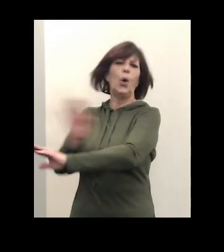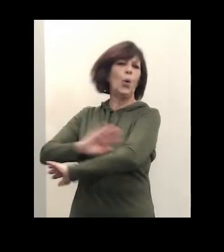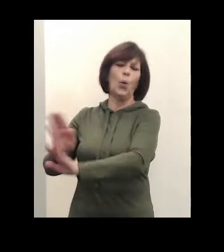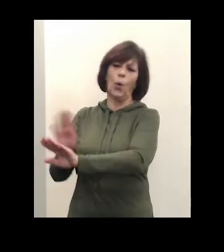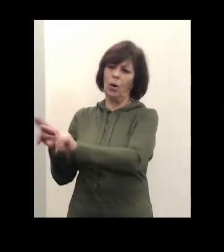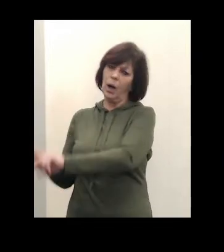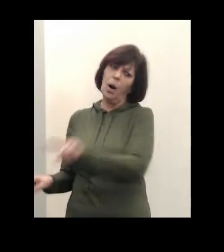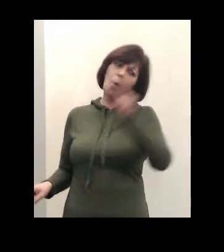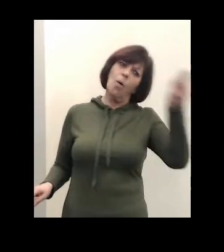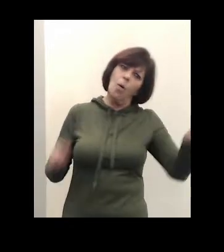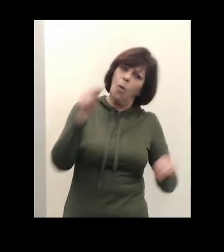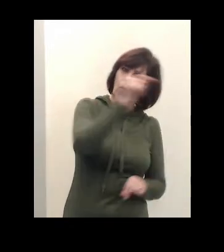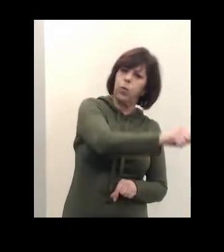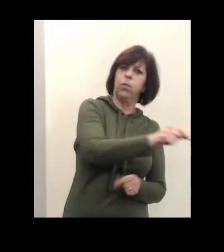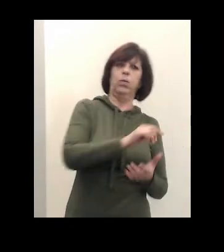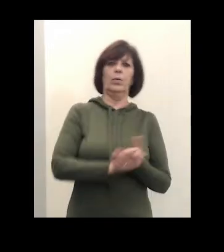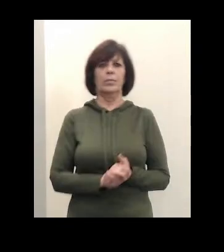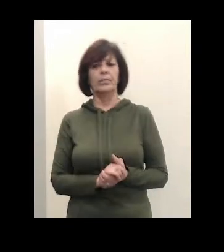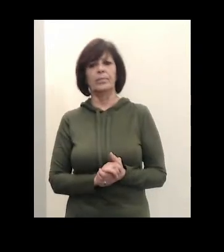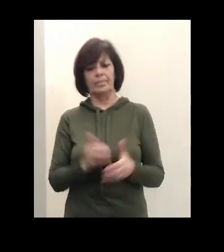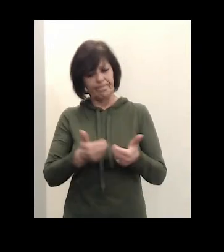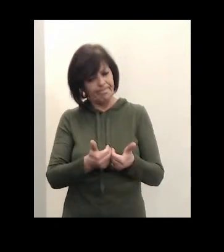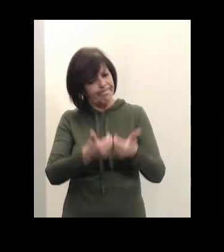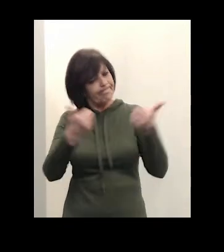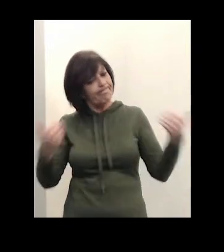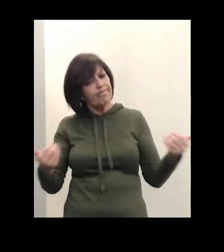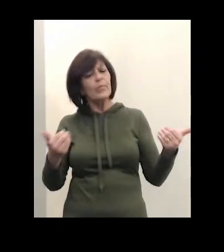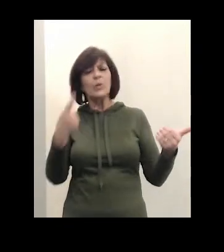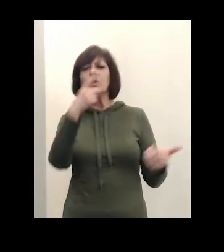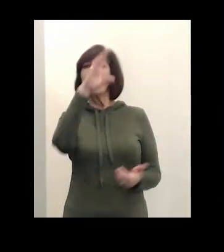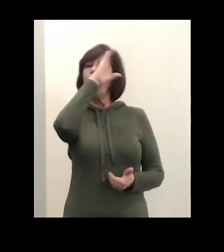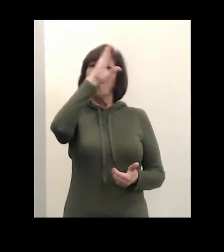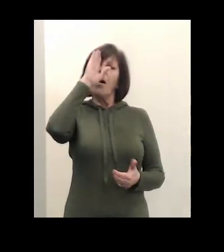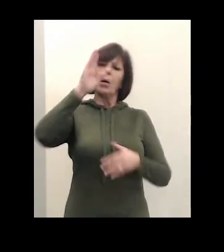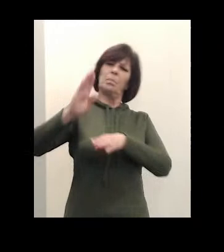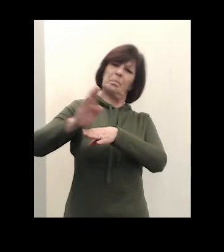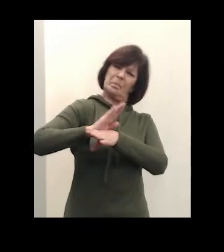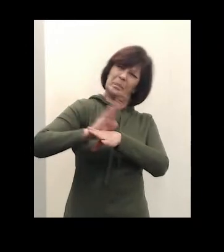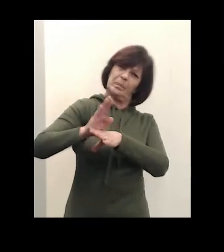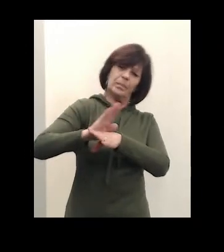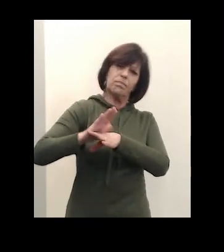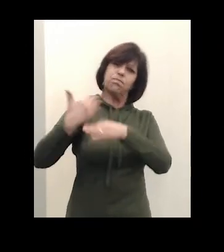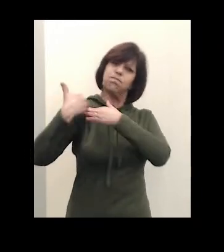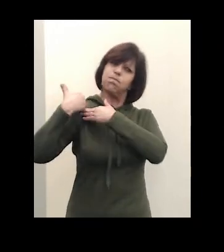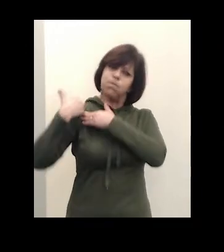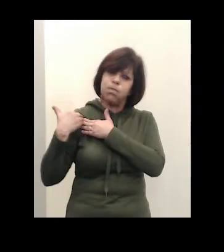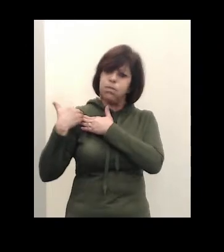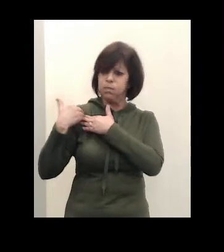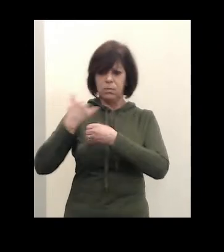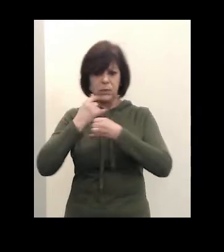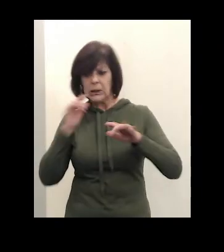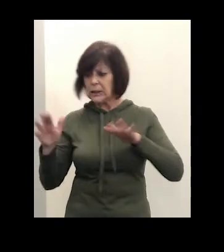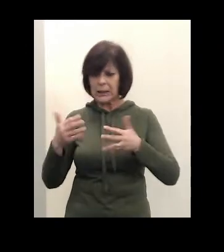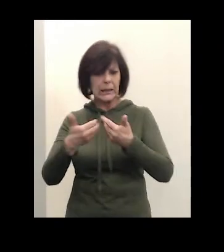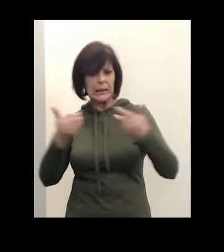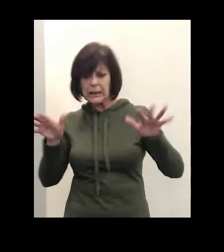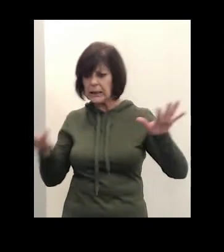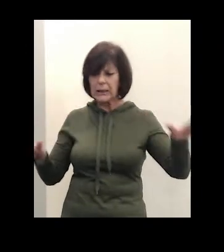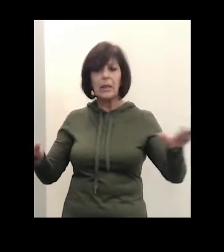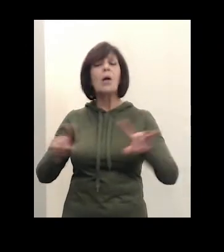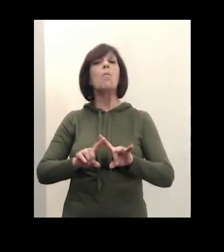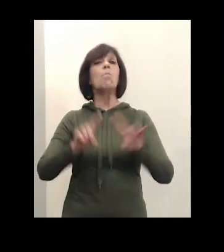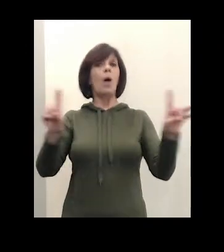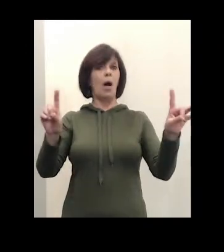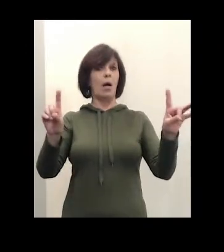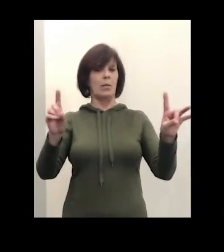broken leg but happened to test positive for COVID. So it is still stressful to the hospitals, but we're glad to